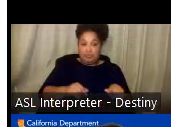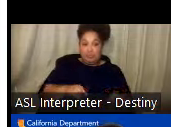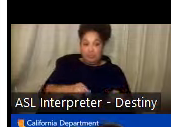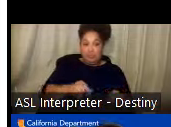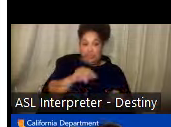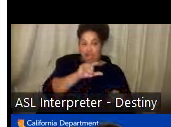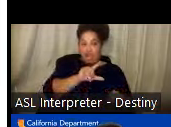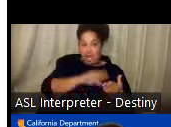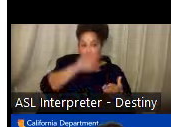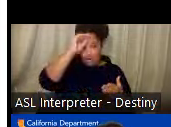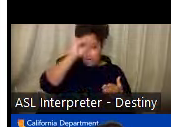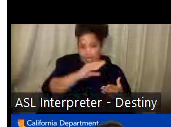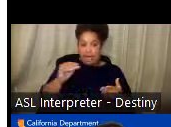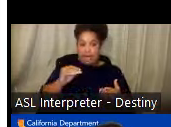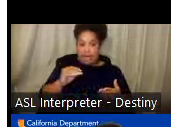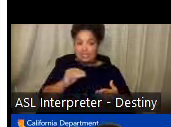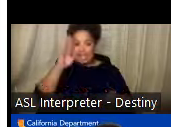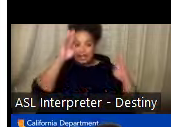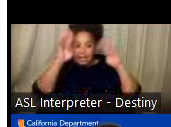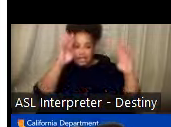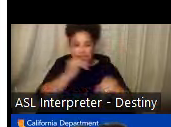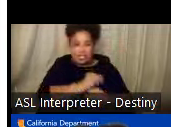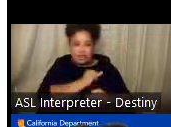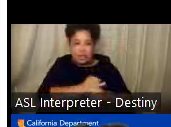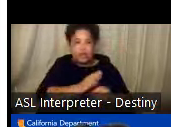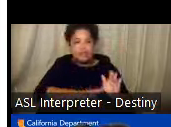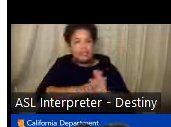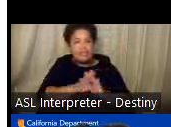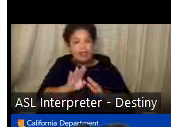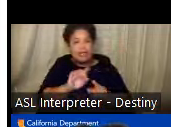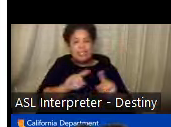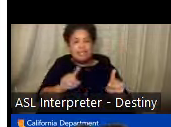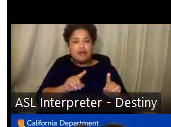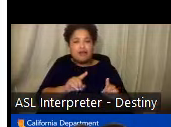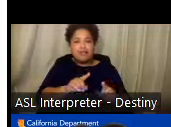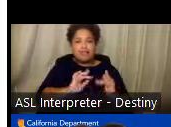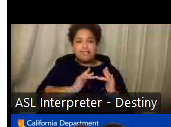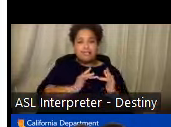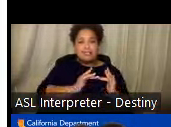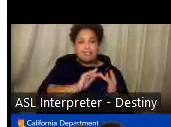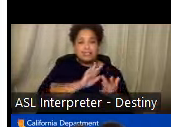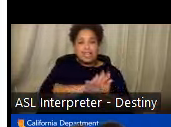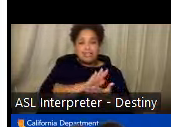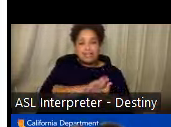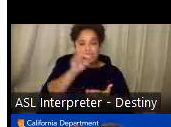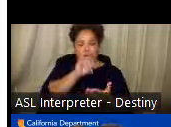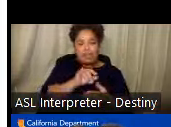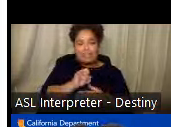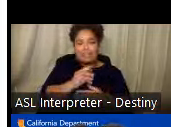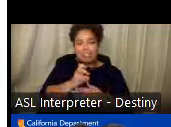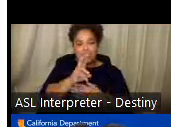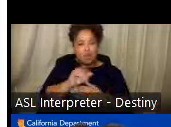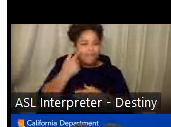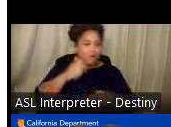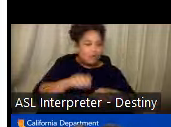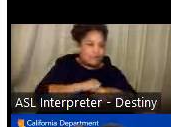a database that will have different training opportunities. You can kind of think of it as an inventory for